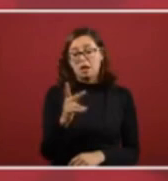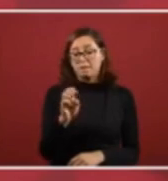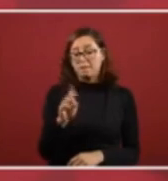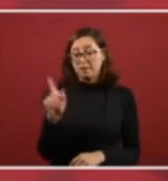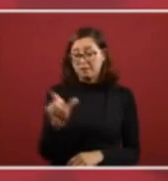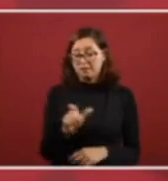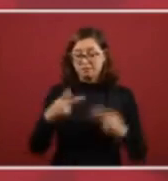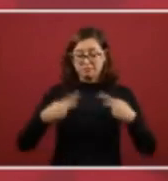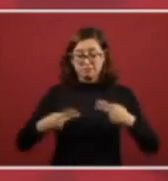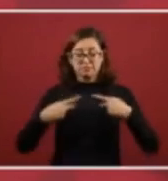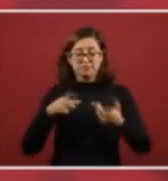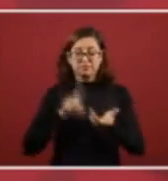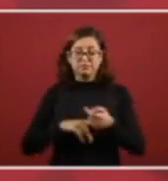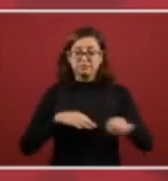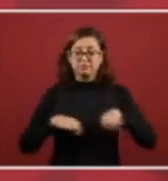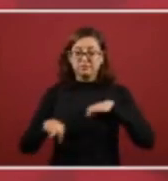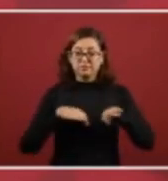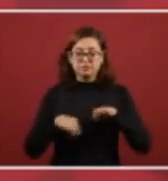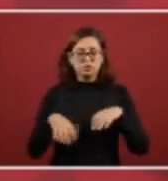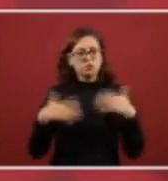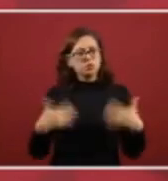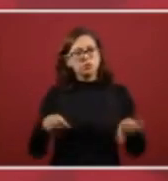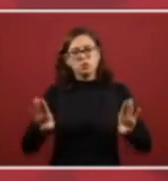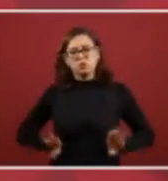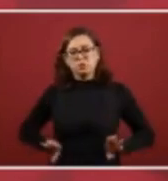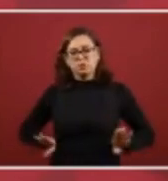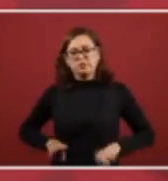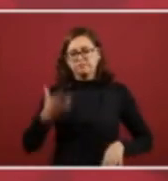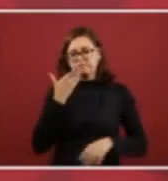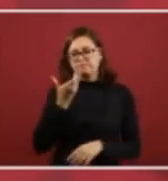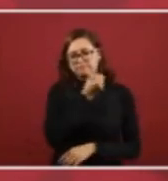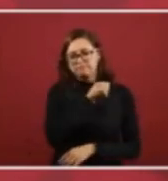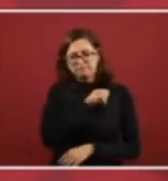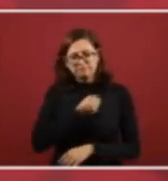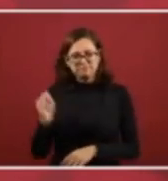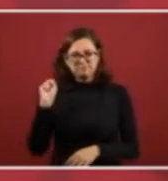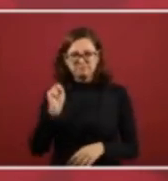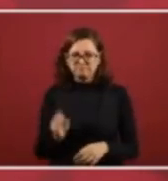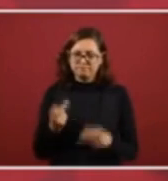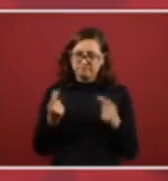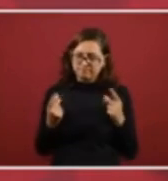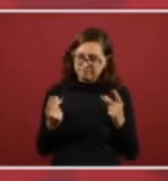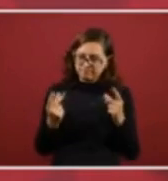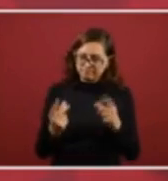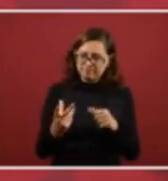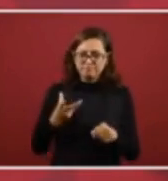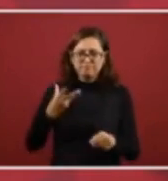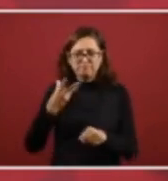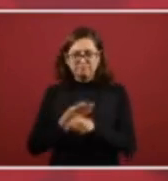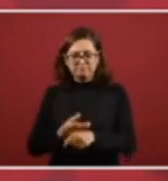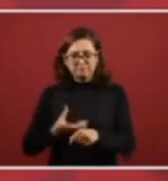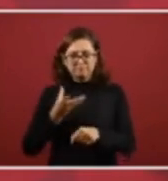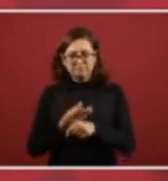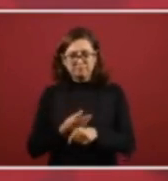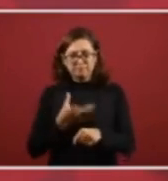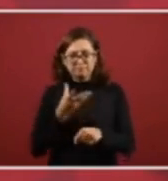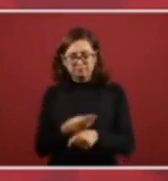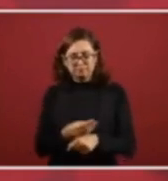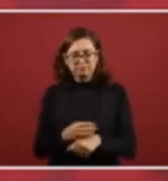make recognition of petroleum workers, because they give use their